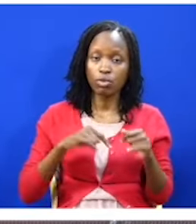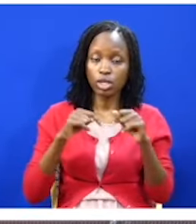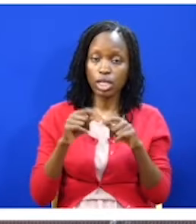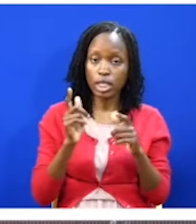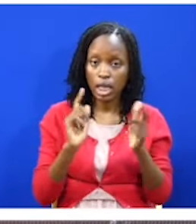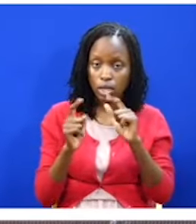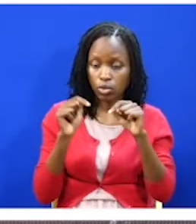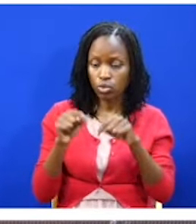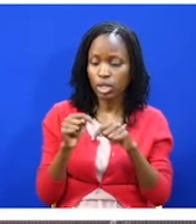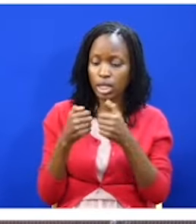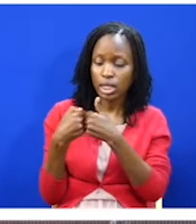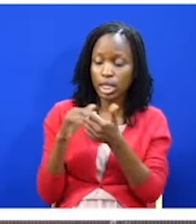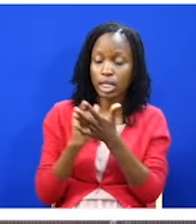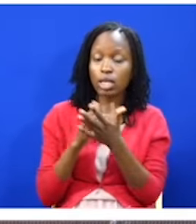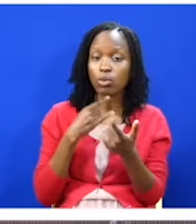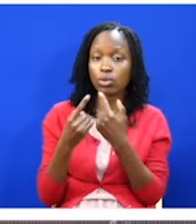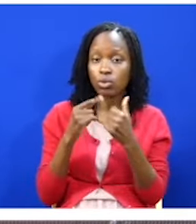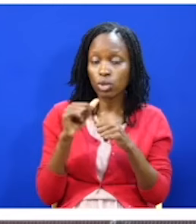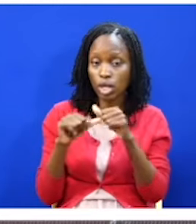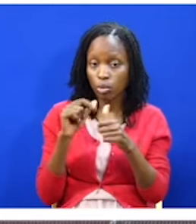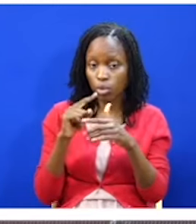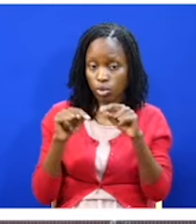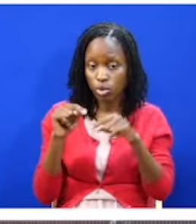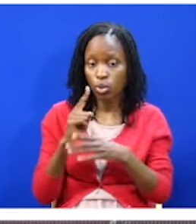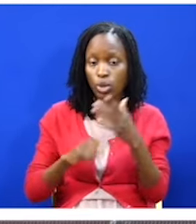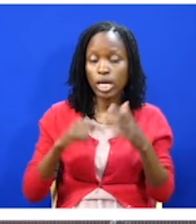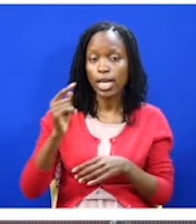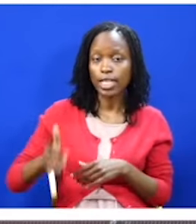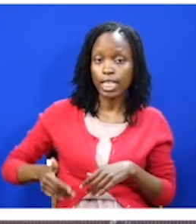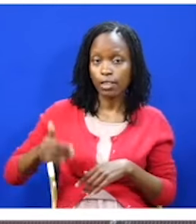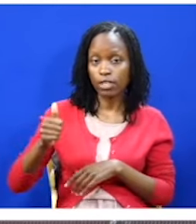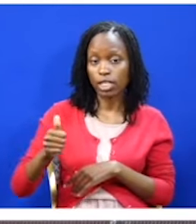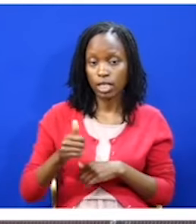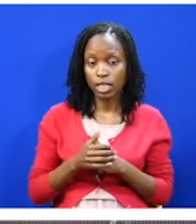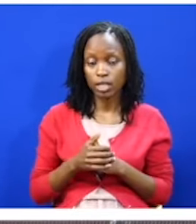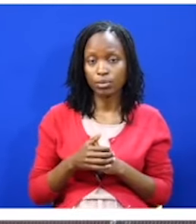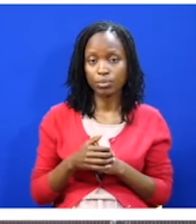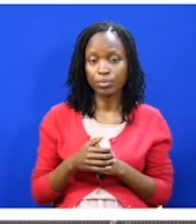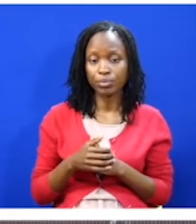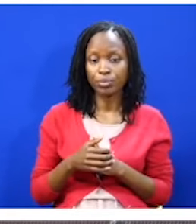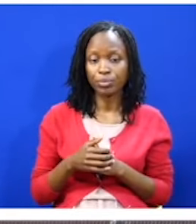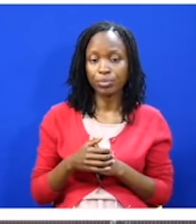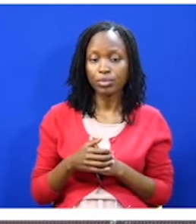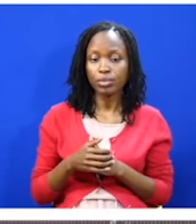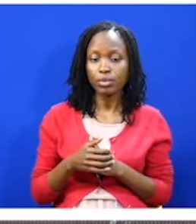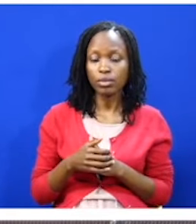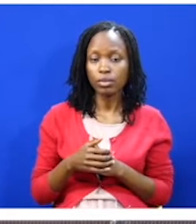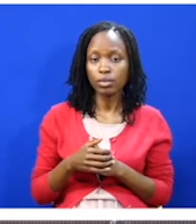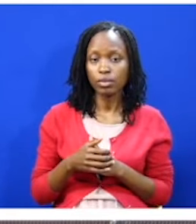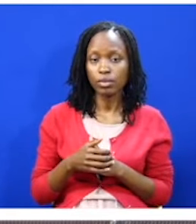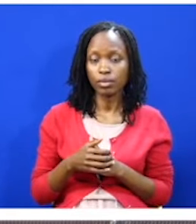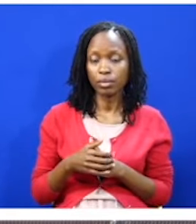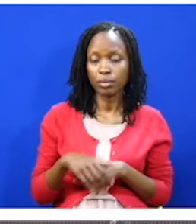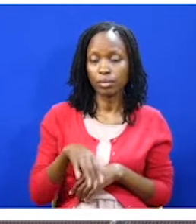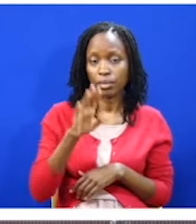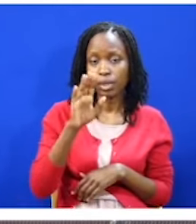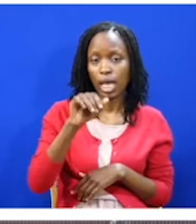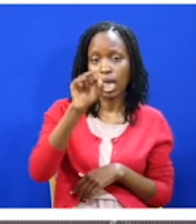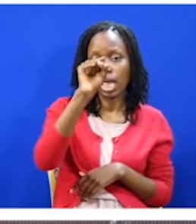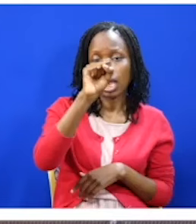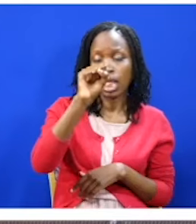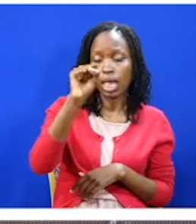that we're going to speak about today. It's the giant of selfishness. Now, the key word in selfishness is the word self.